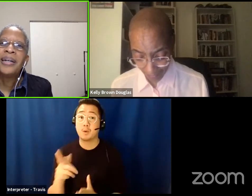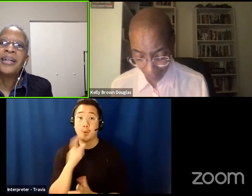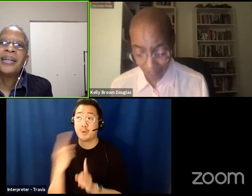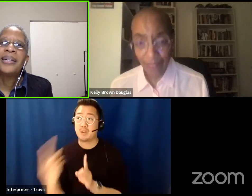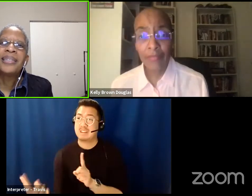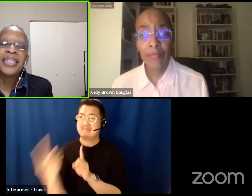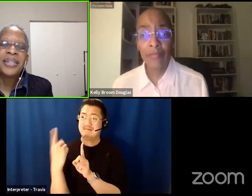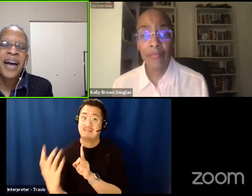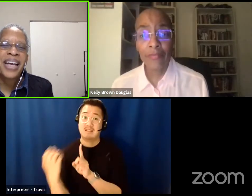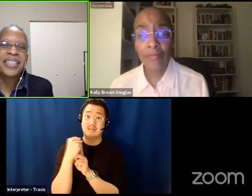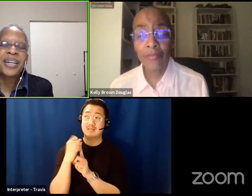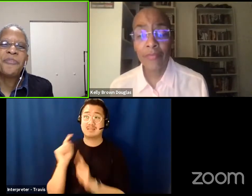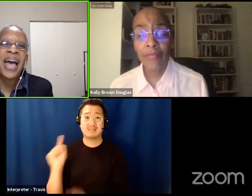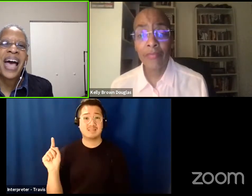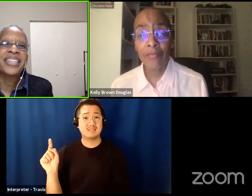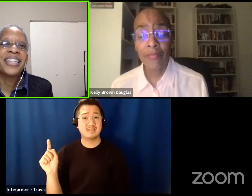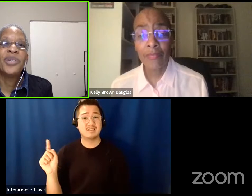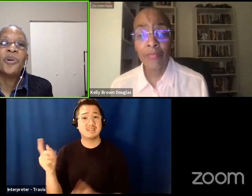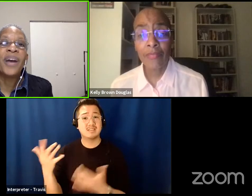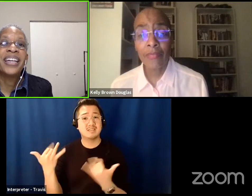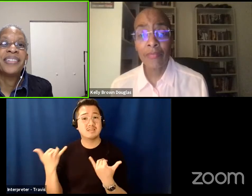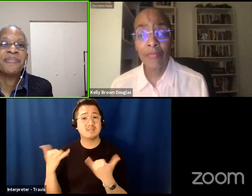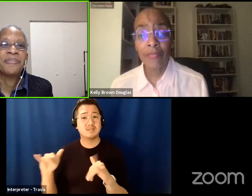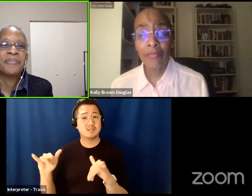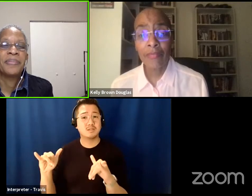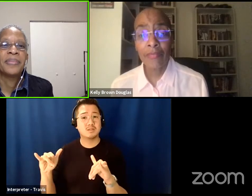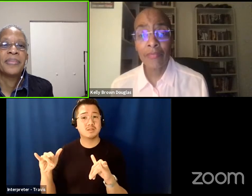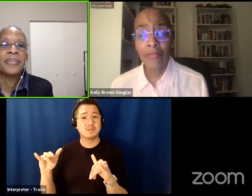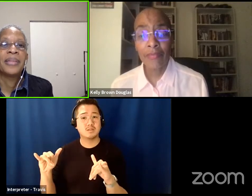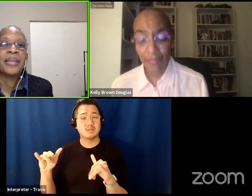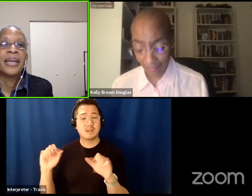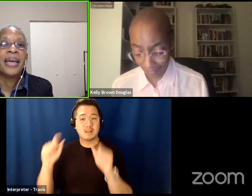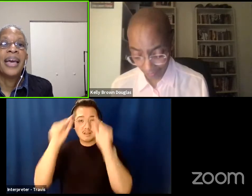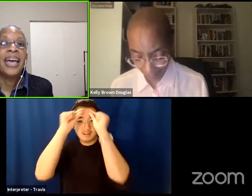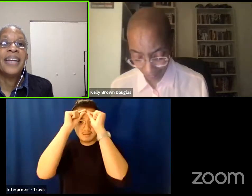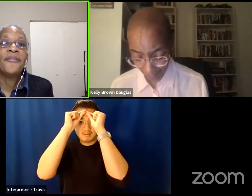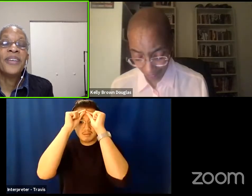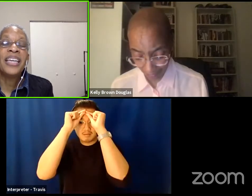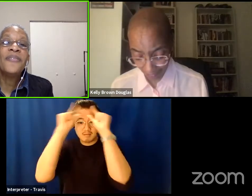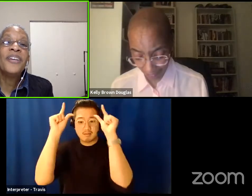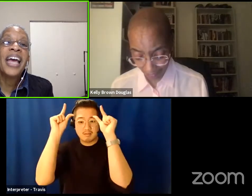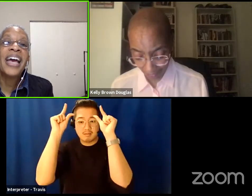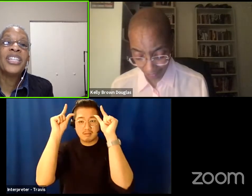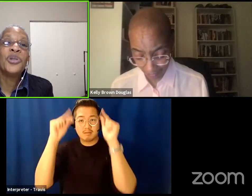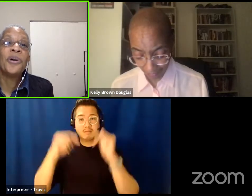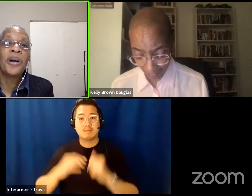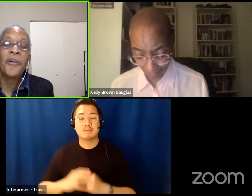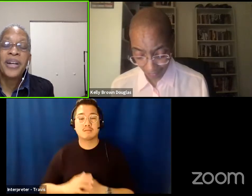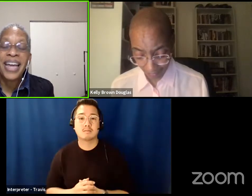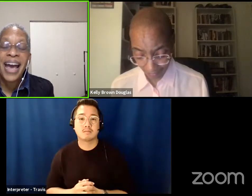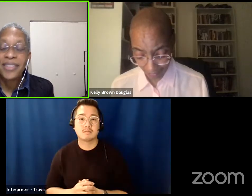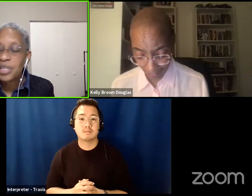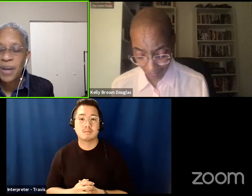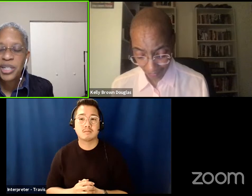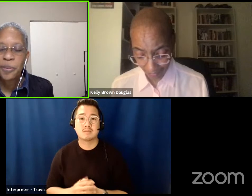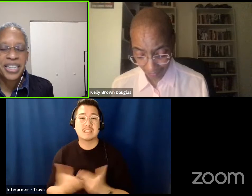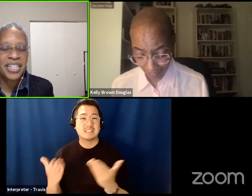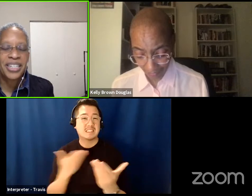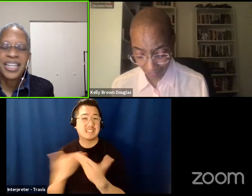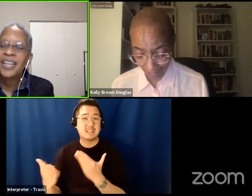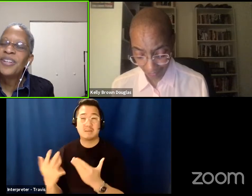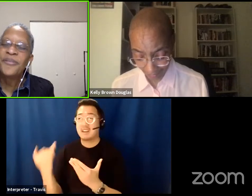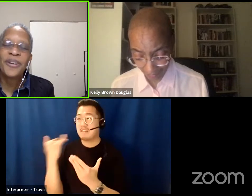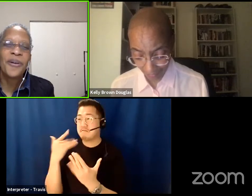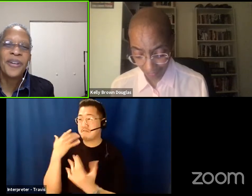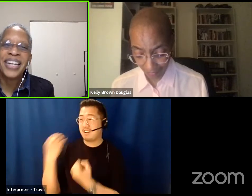you still has the capacity to awaken. And if even as you are going down, this is my